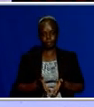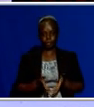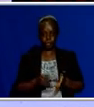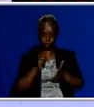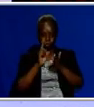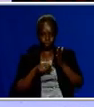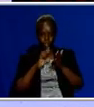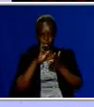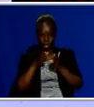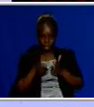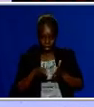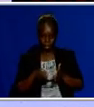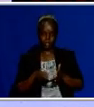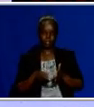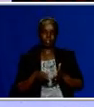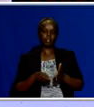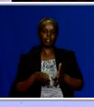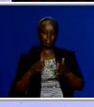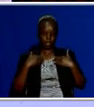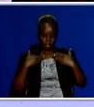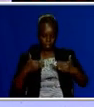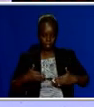What are healthy habits?